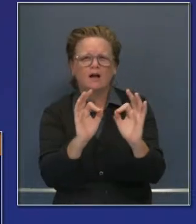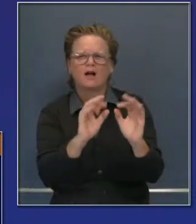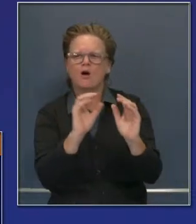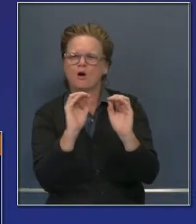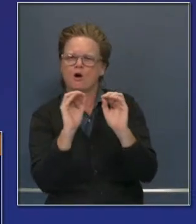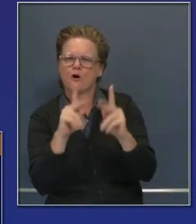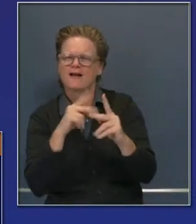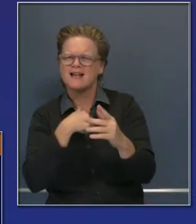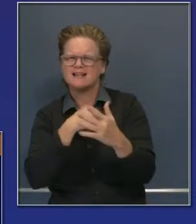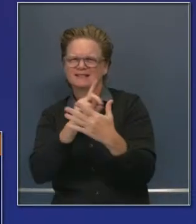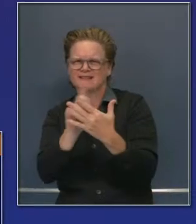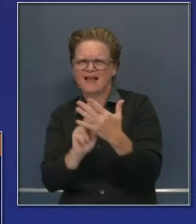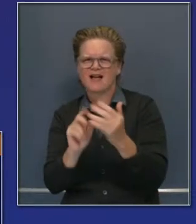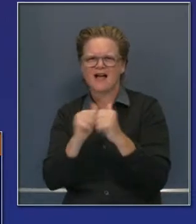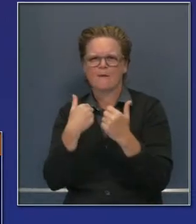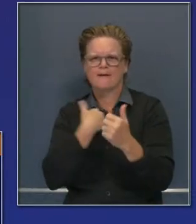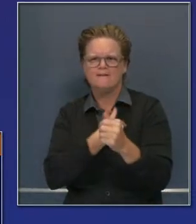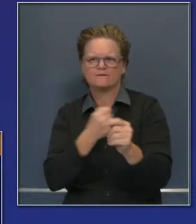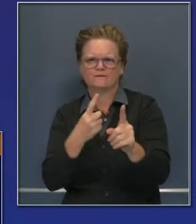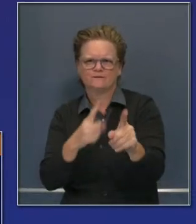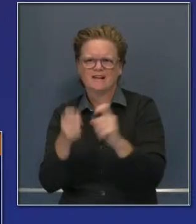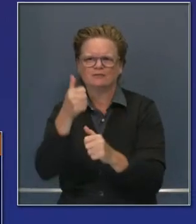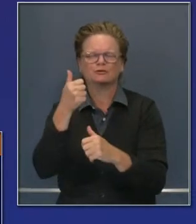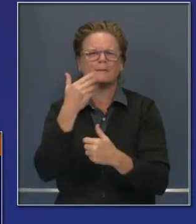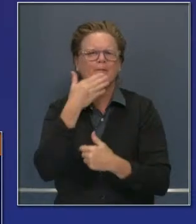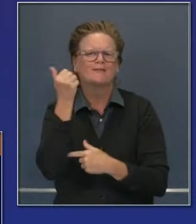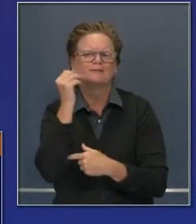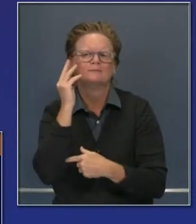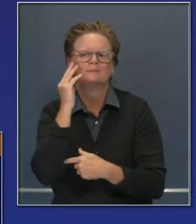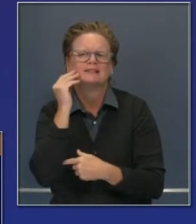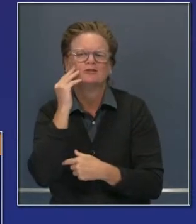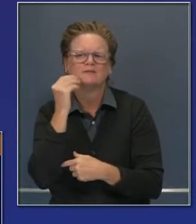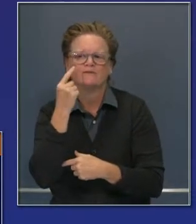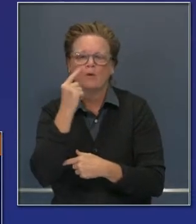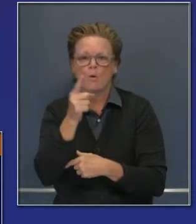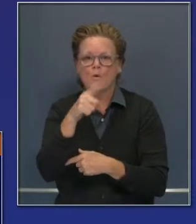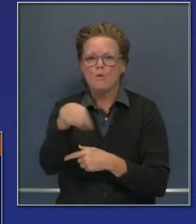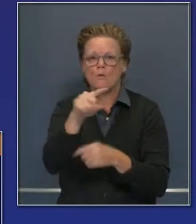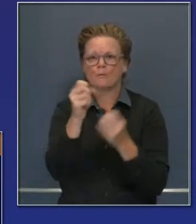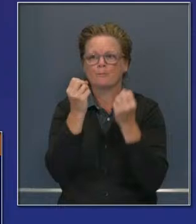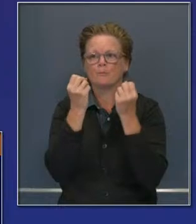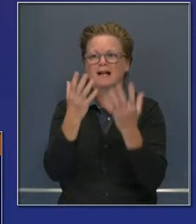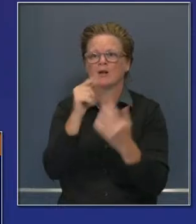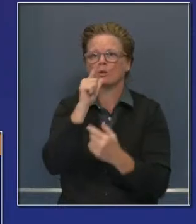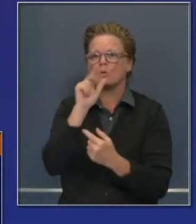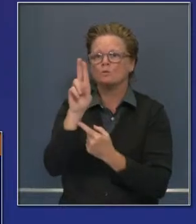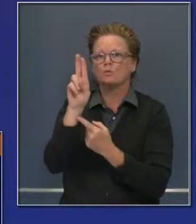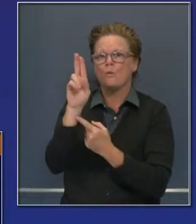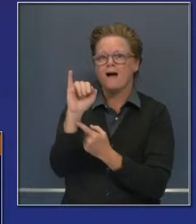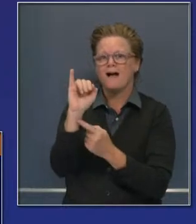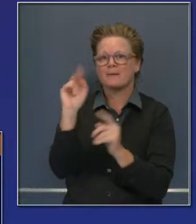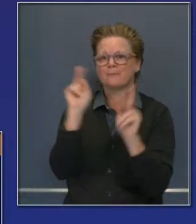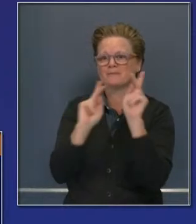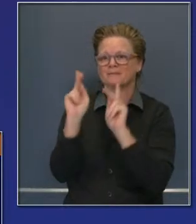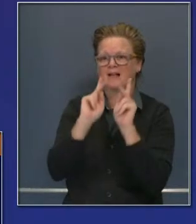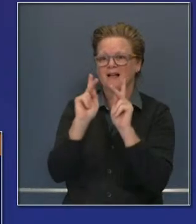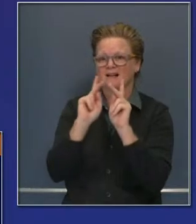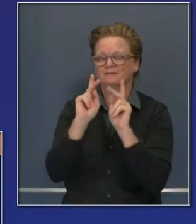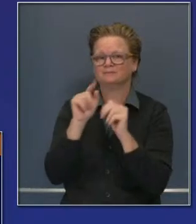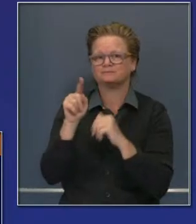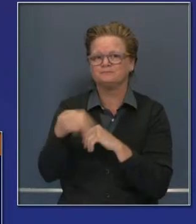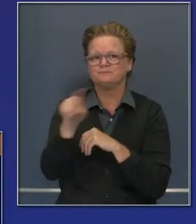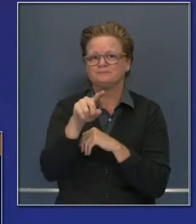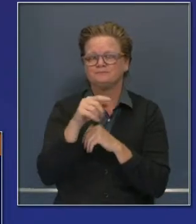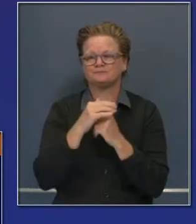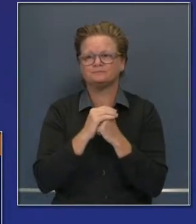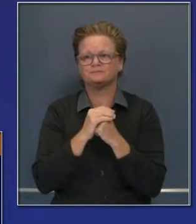better experience for the hundreds of thousands of deserving UI claimants across the state. The governor could not have said it